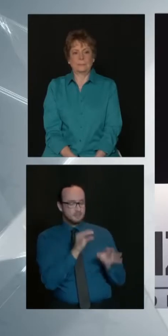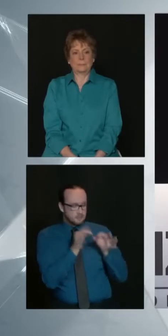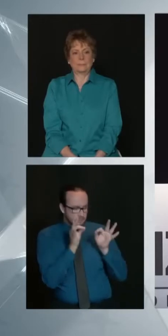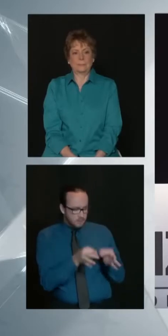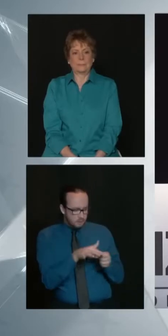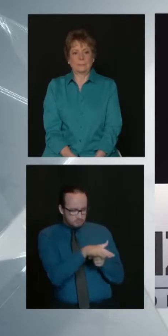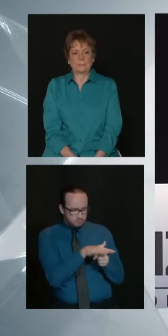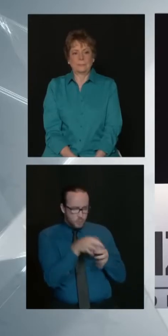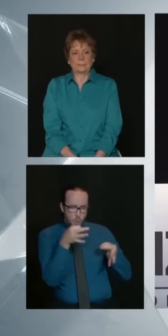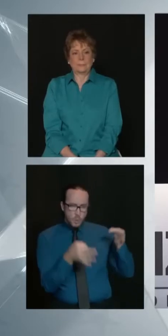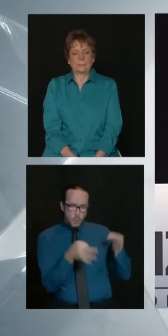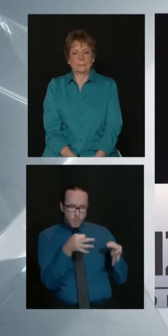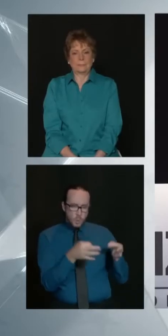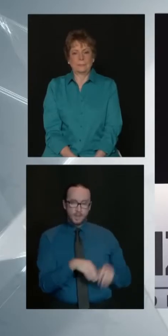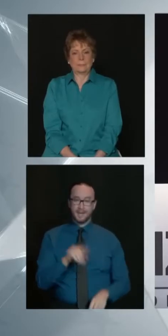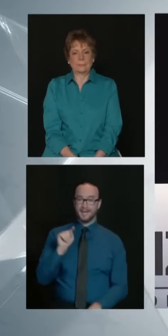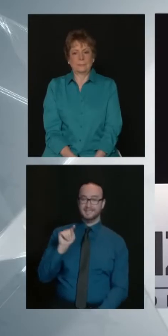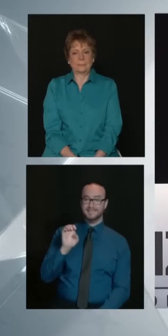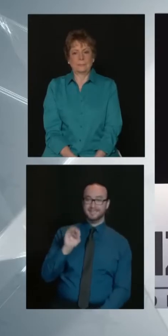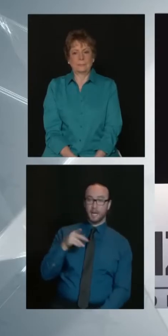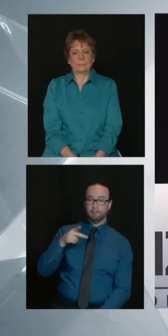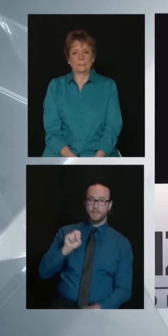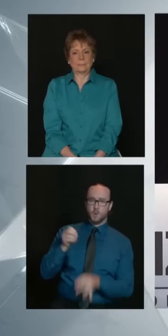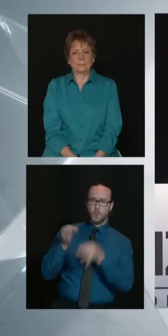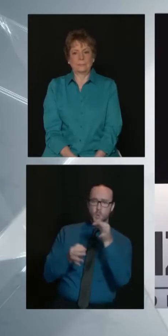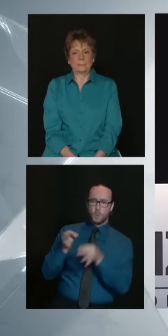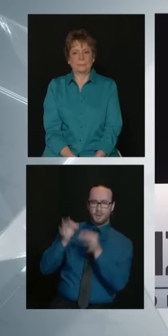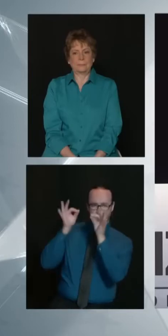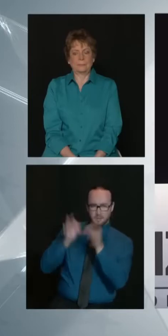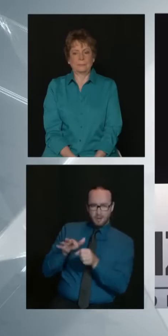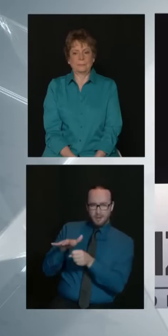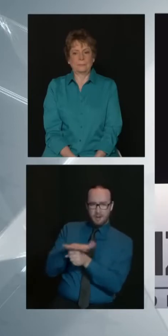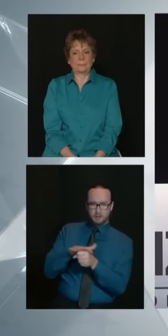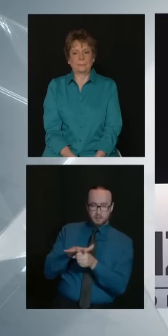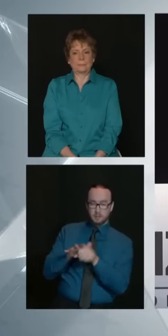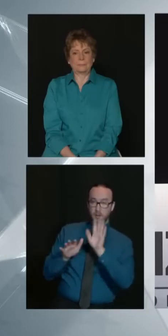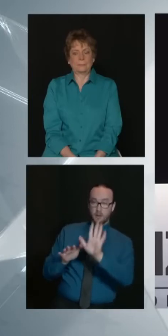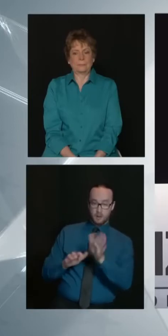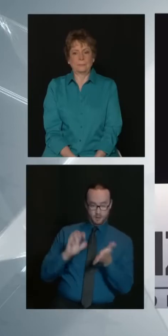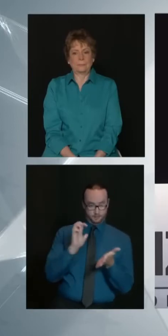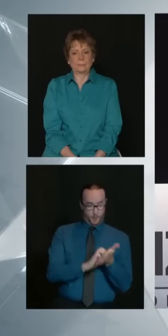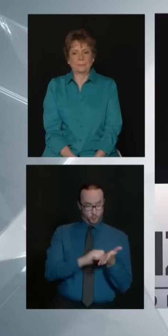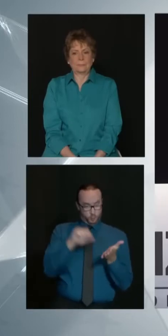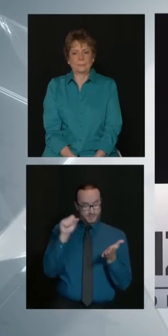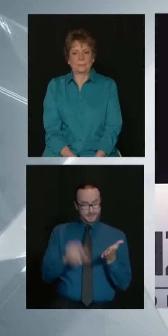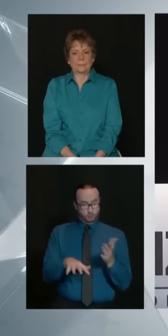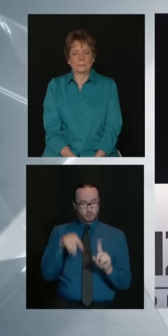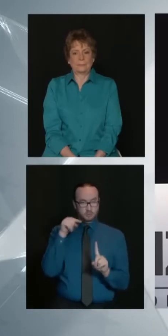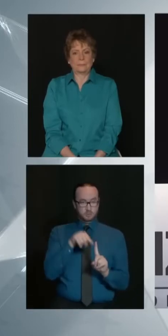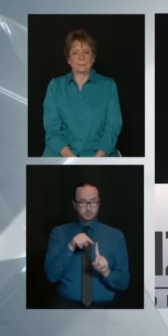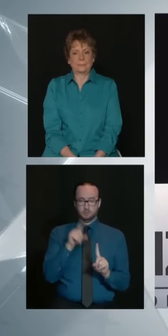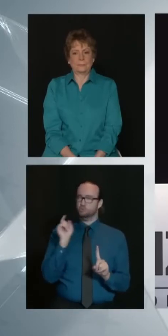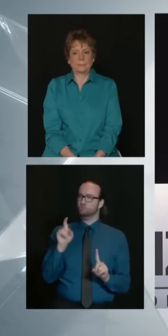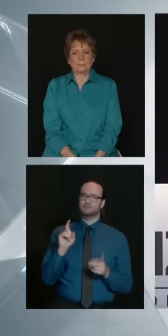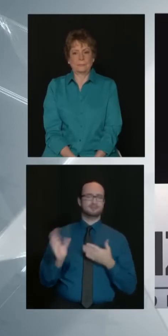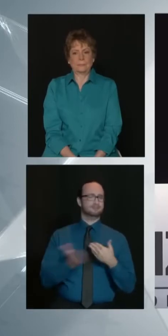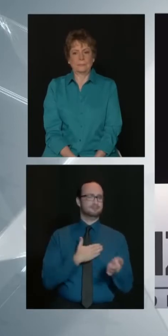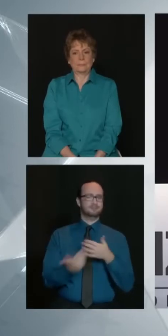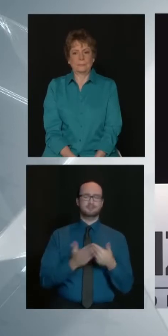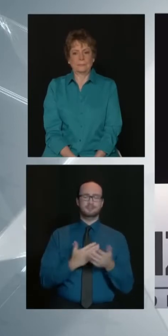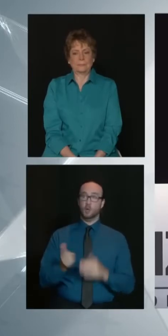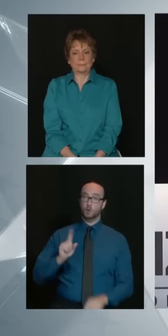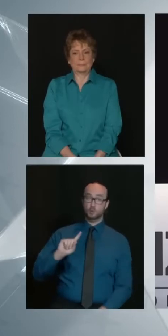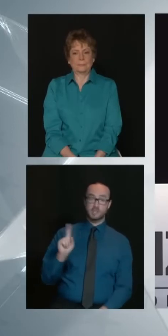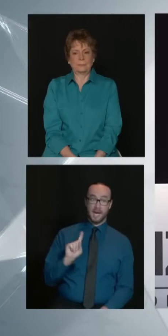in Tempe like. Abortion should never, anywhere, under any circumstances, be outlawed in the case of